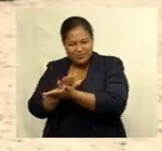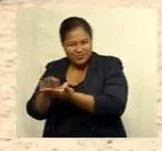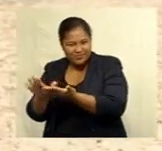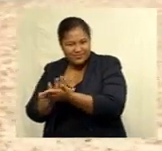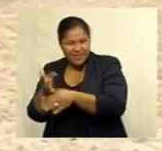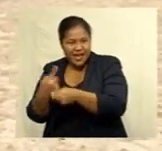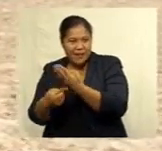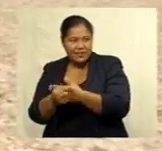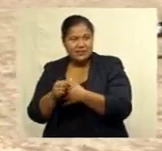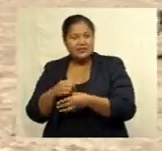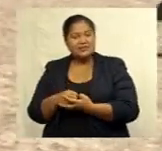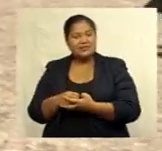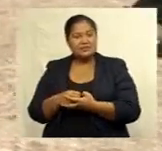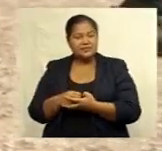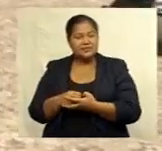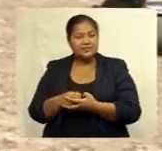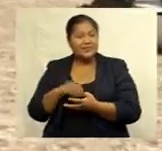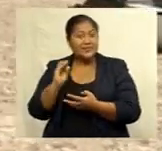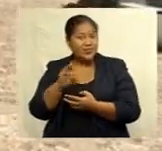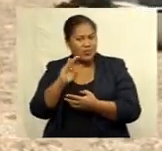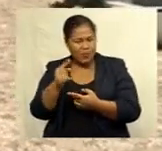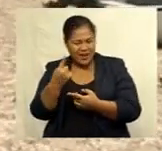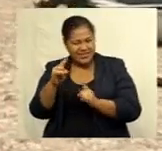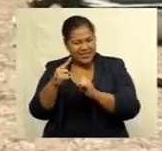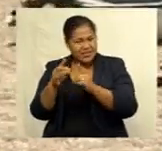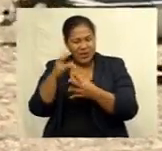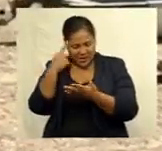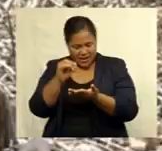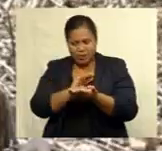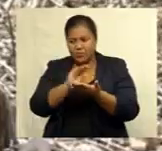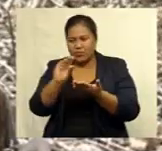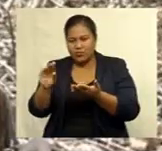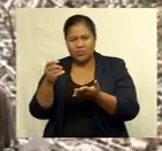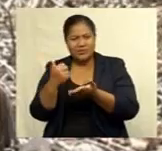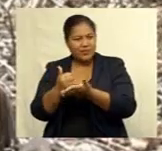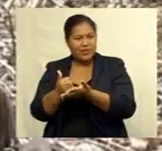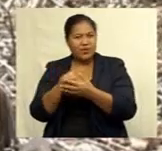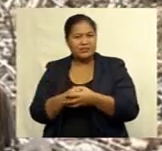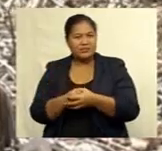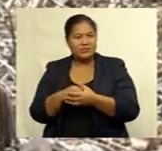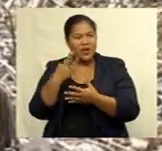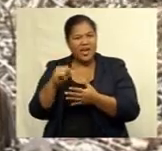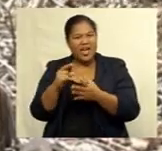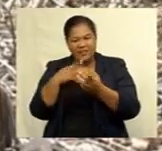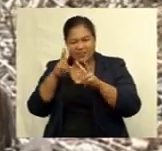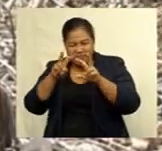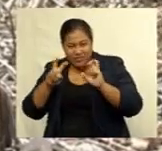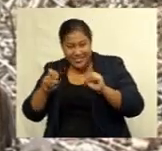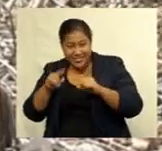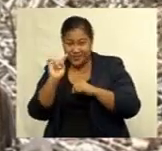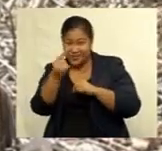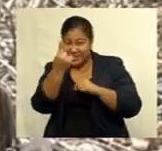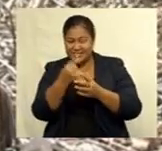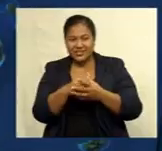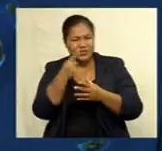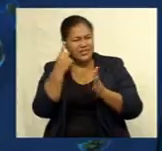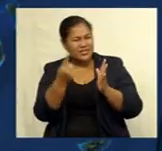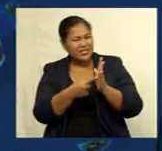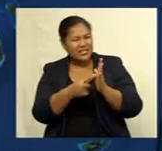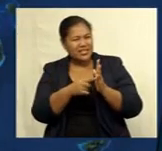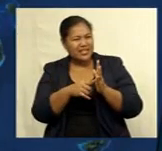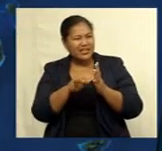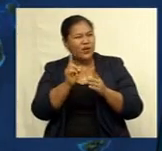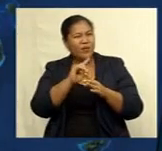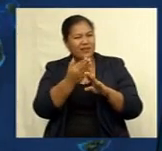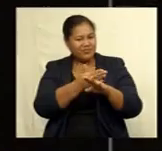up with just a one-pager and we will allocate the money. We will take a baseline information as to what, it's just to have a before